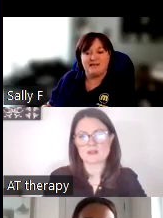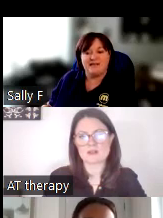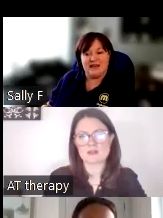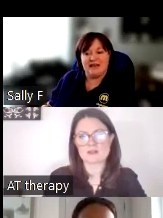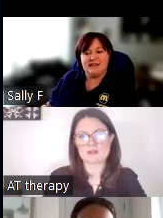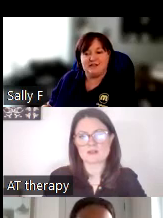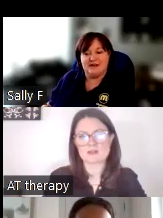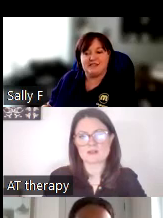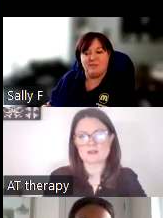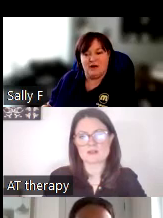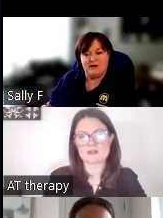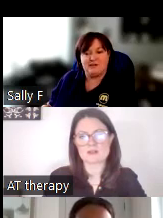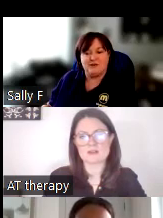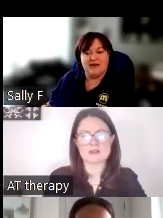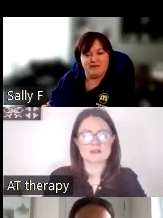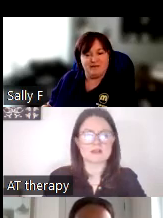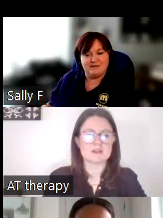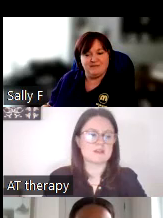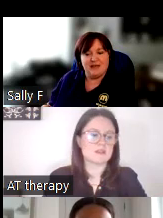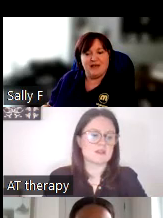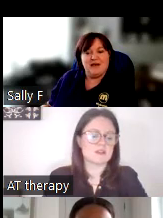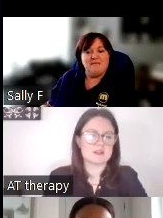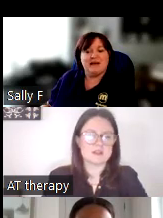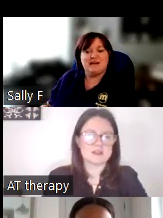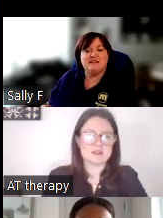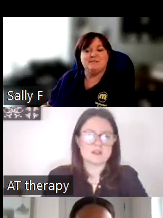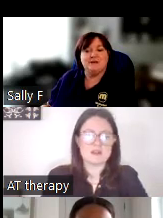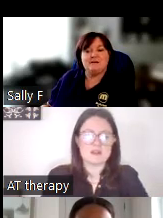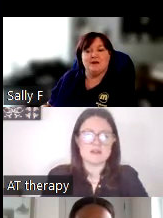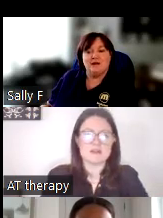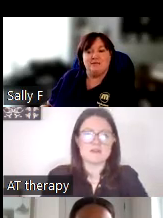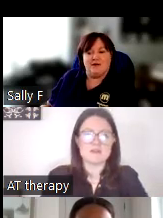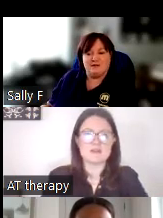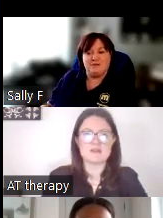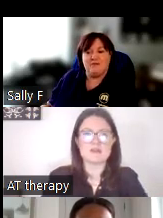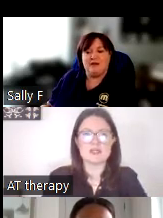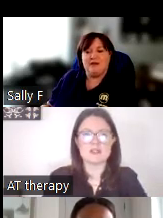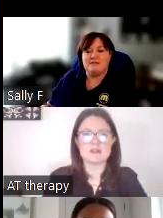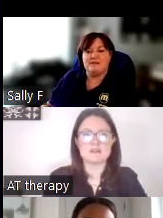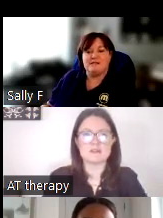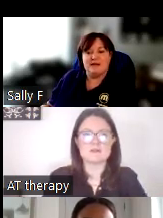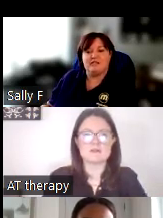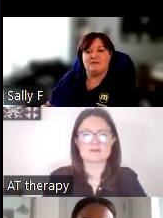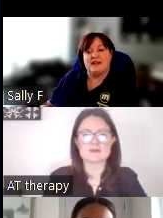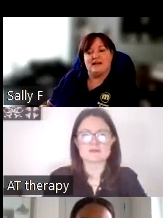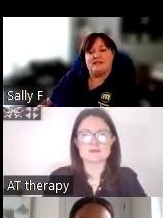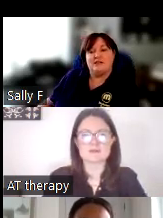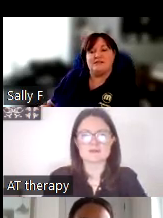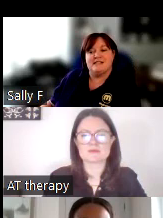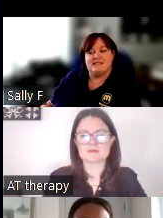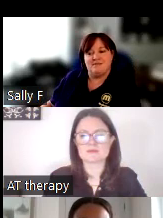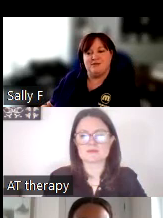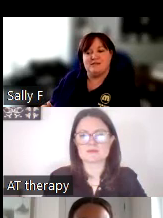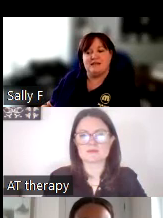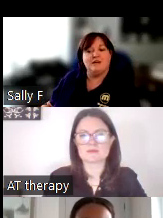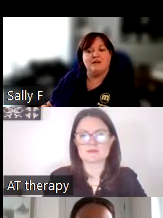and their interactive partners or carers. Makaton is a multimodal approach where we use the speech with signs